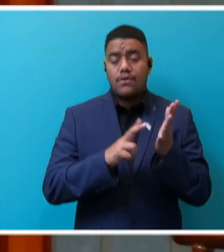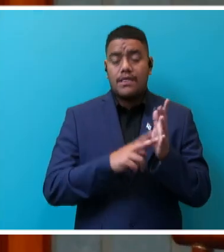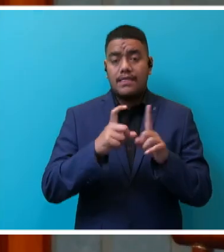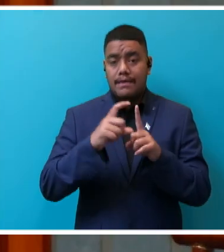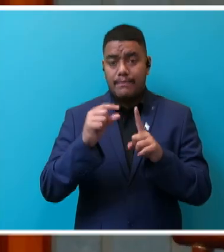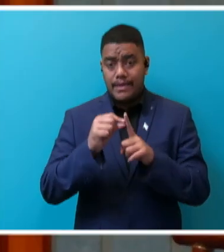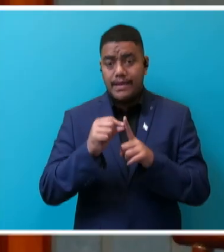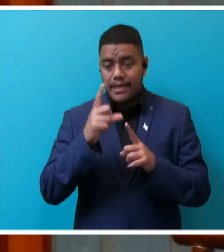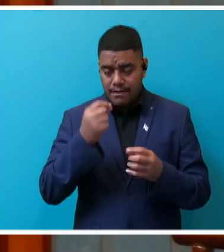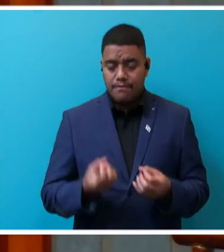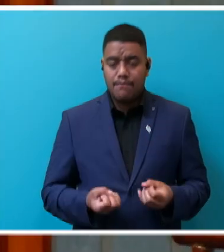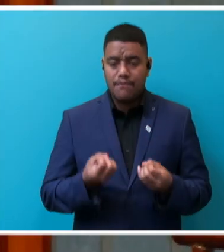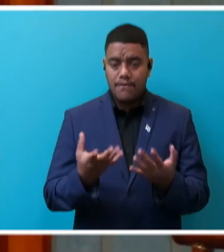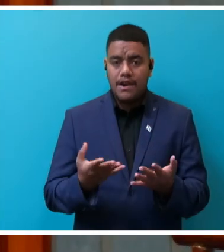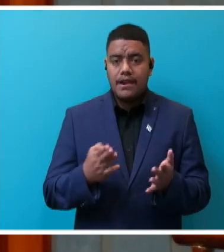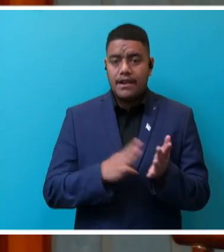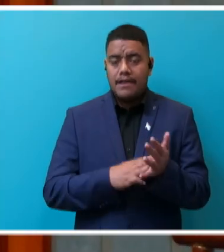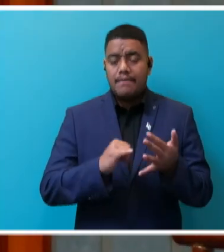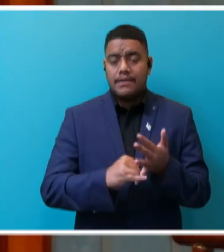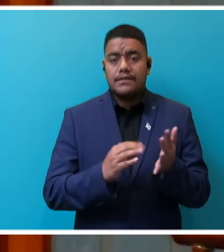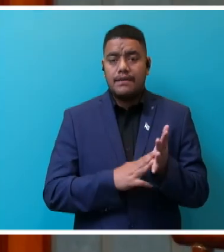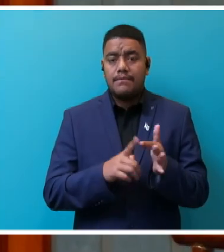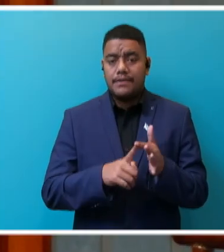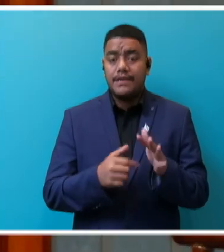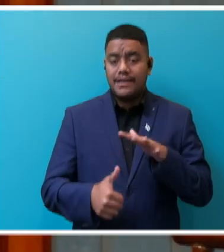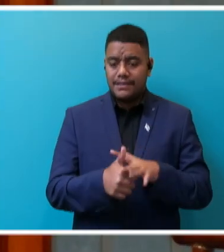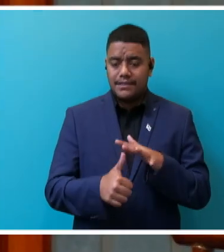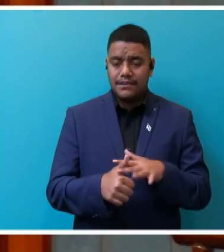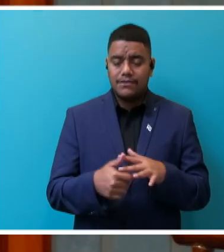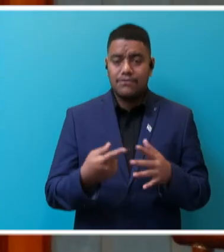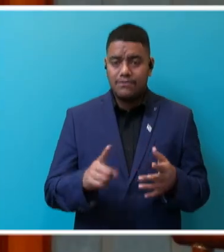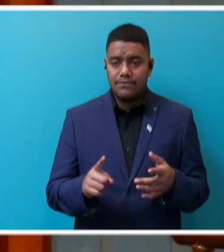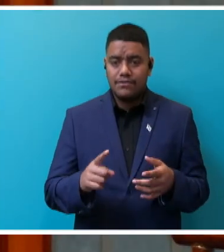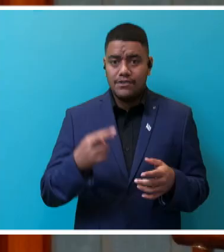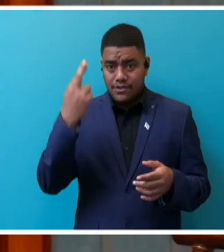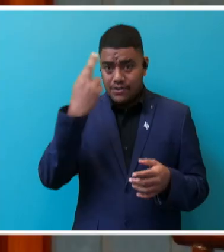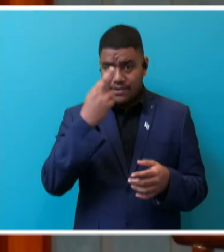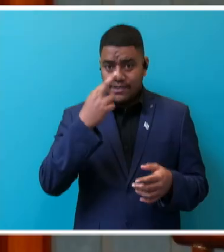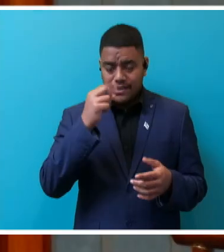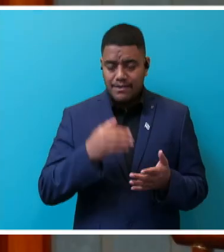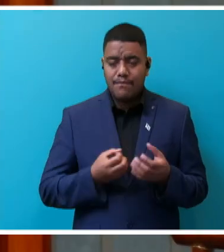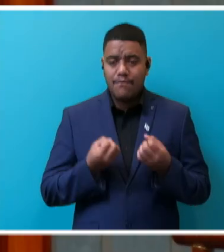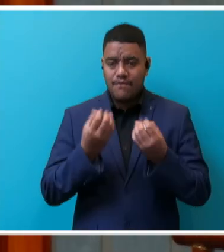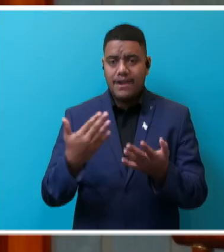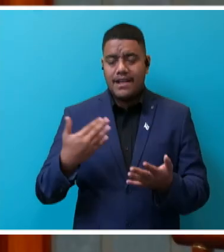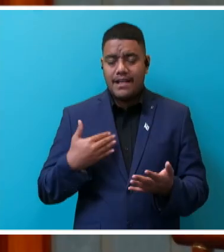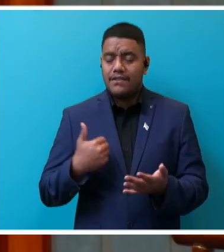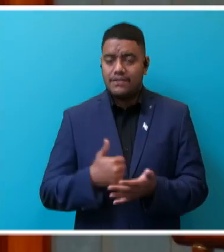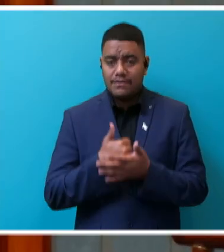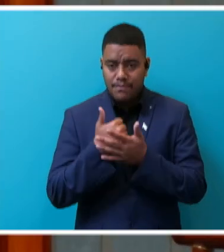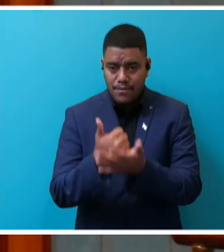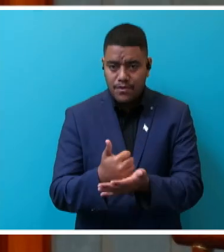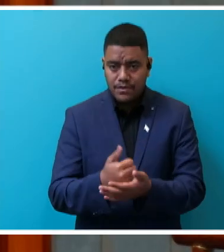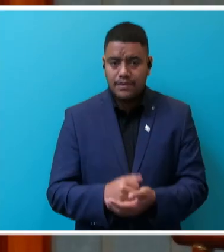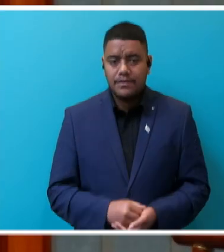provides MSMEs access to insurance, risk mitigation, and technical support, enabling them